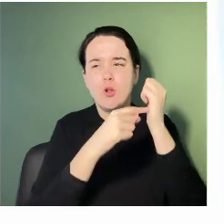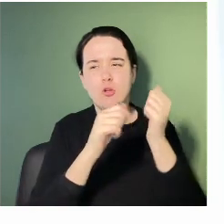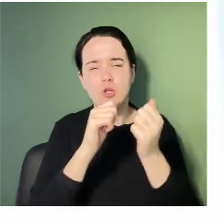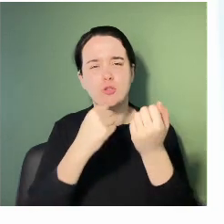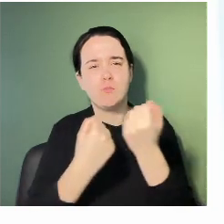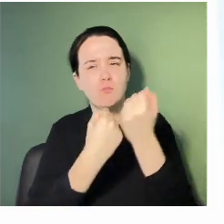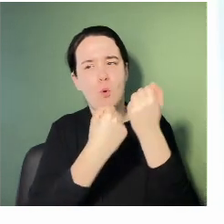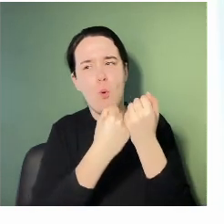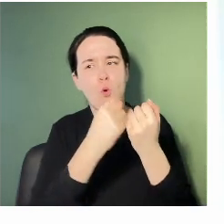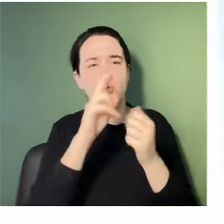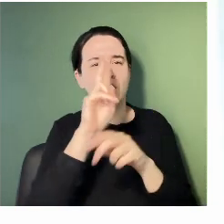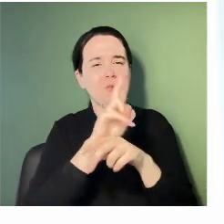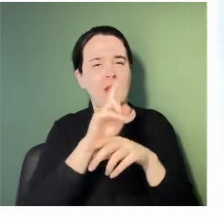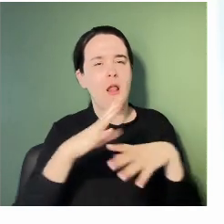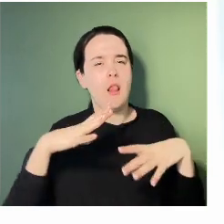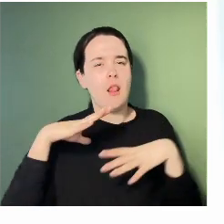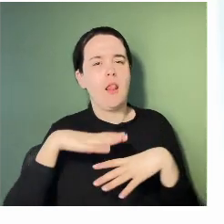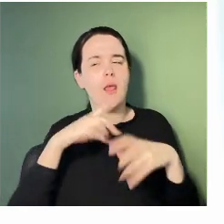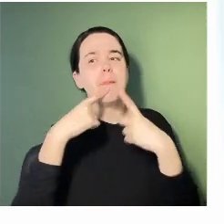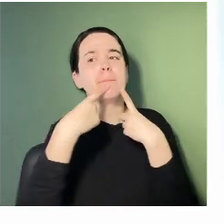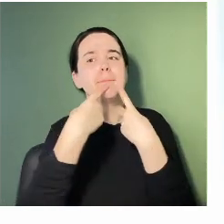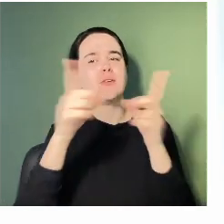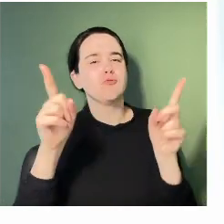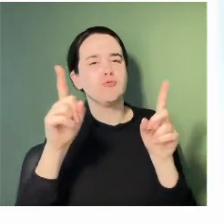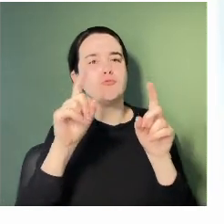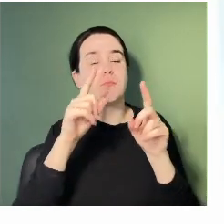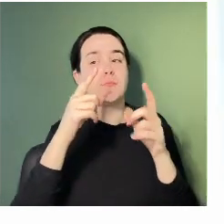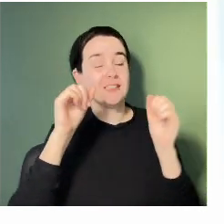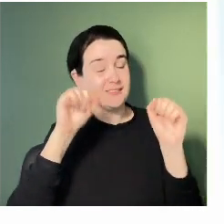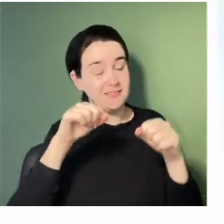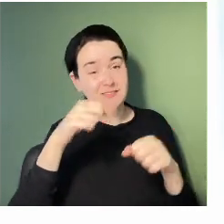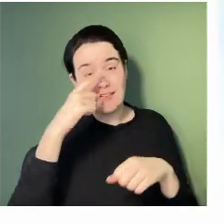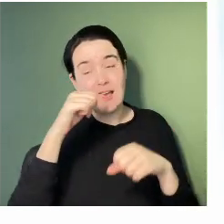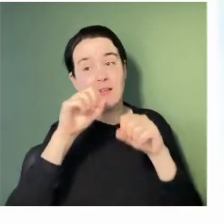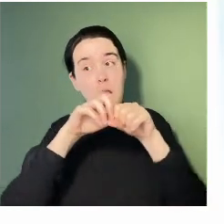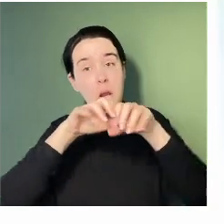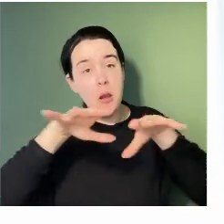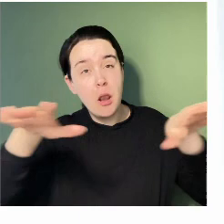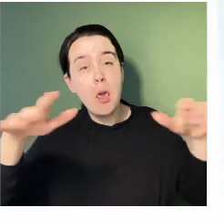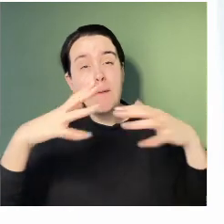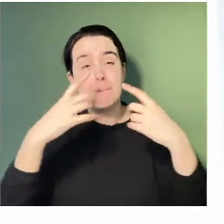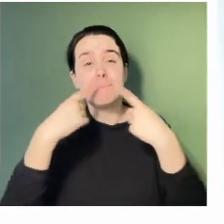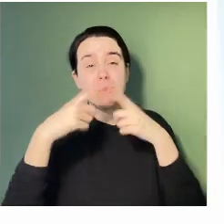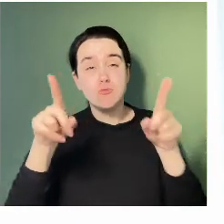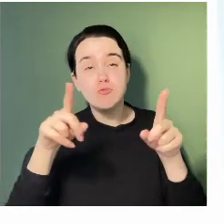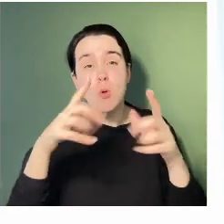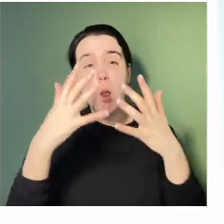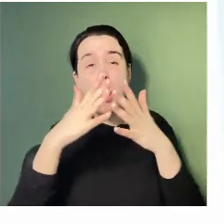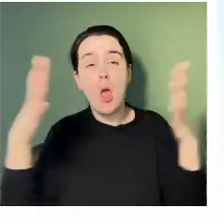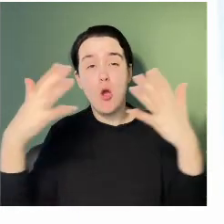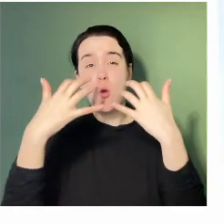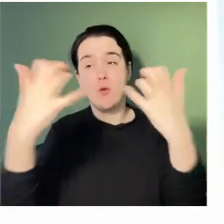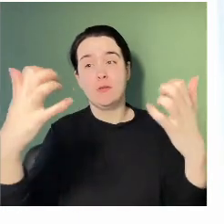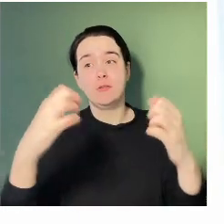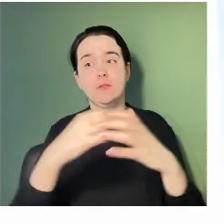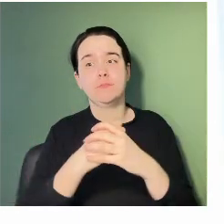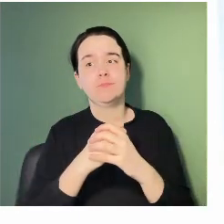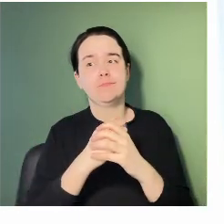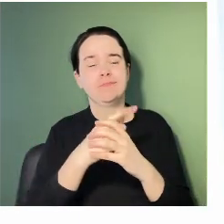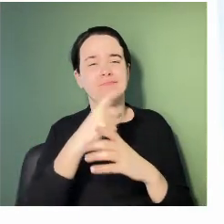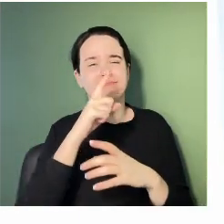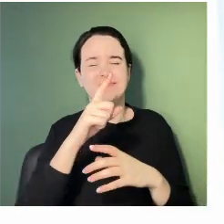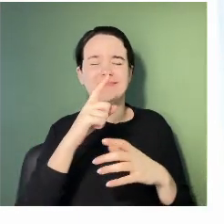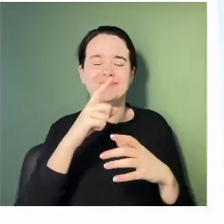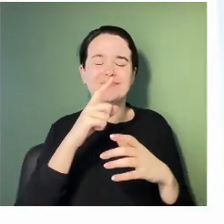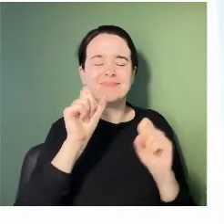these informal messages can now reach larger audiences, and they're difficult to trace the sources back. So these are tools that